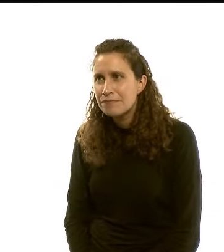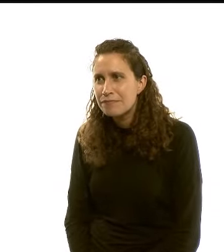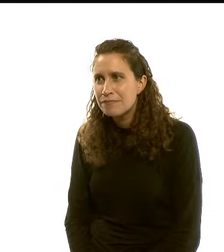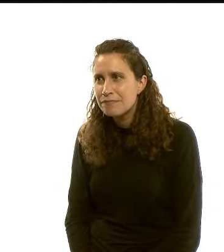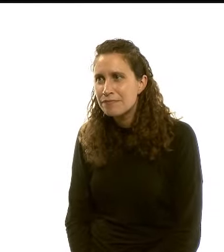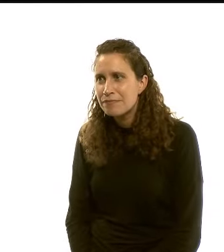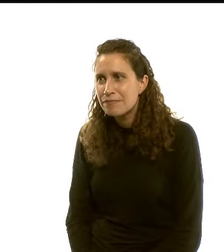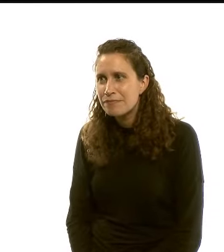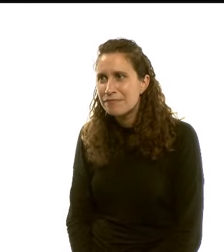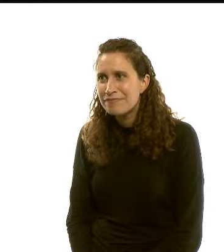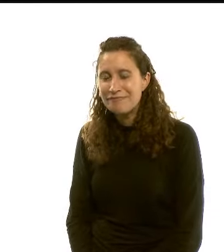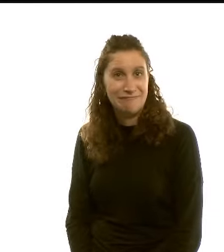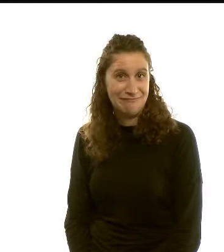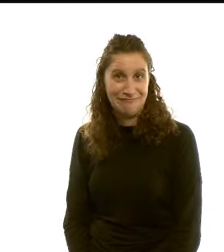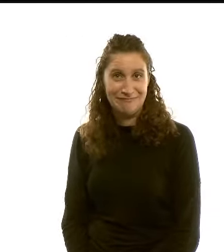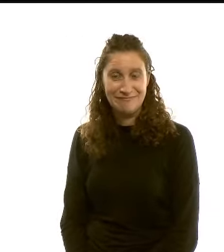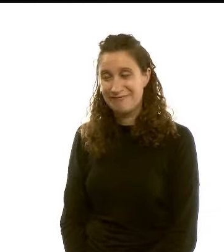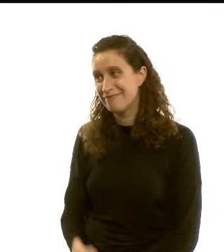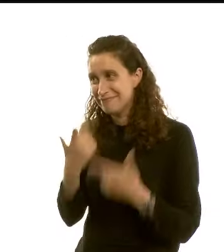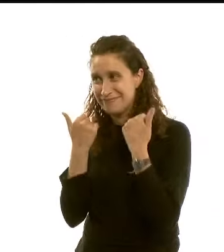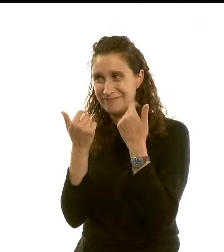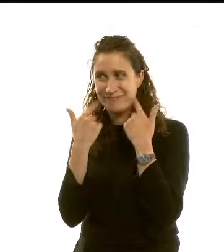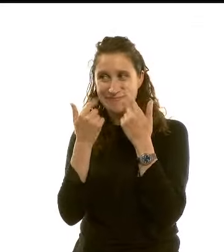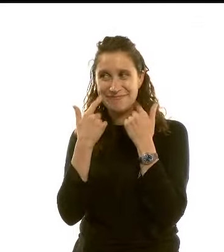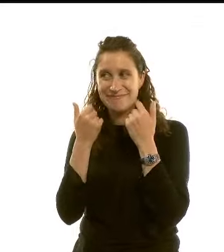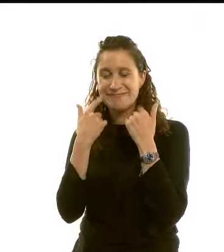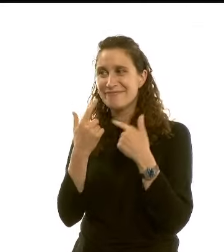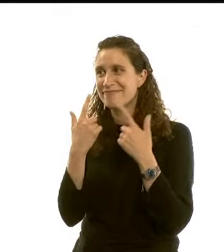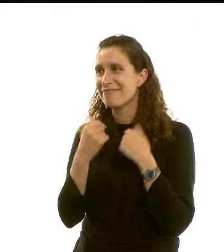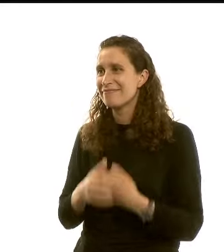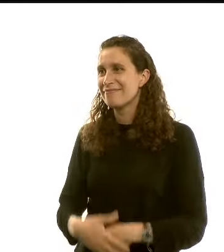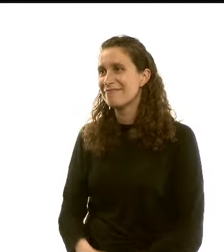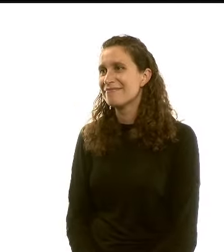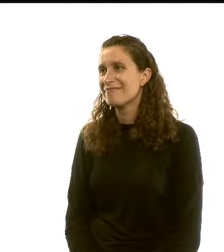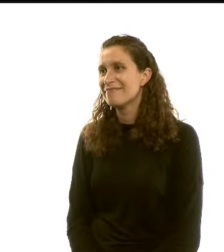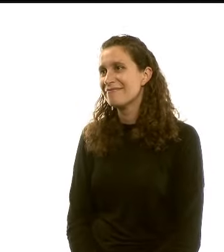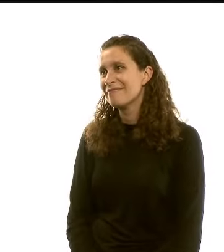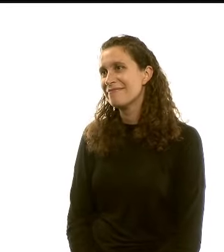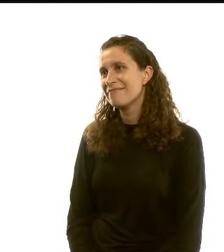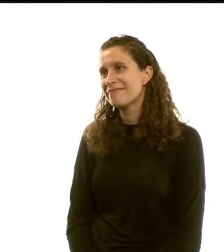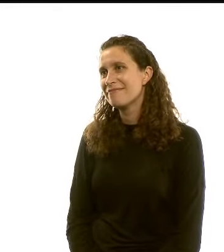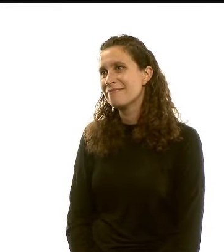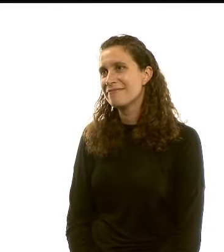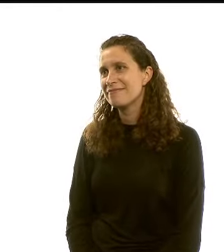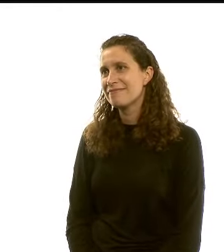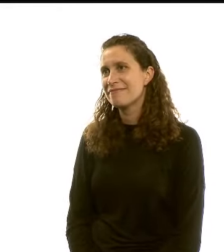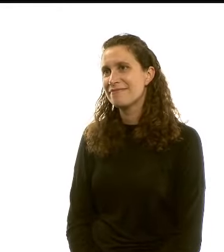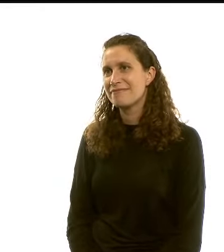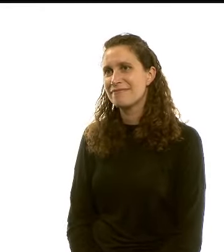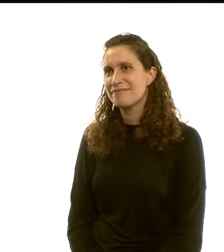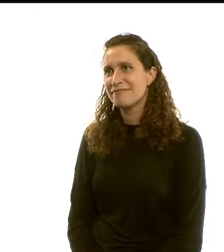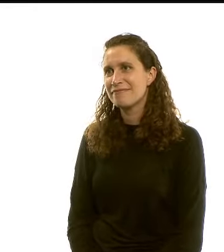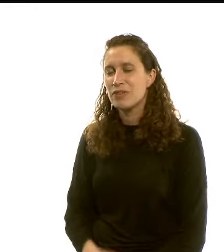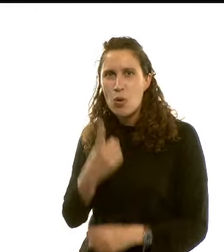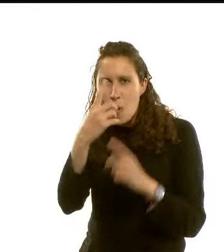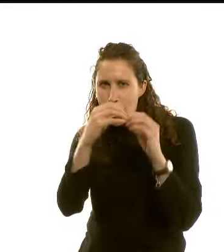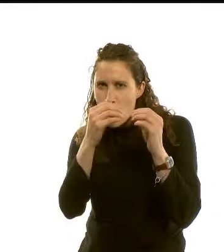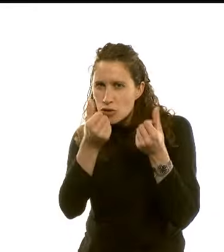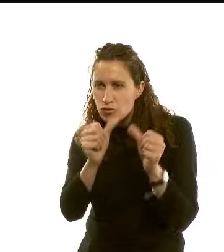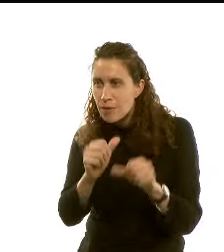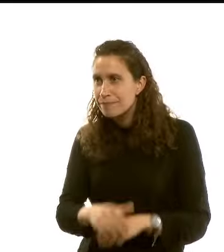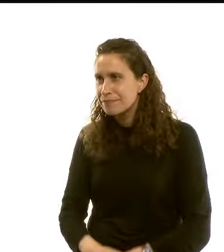it. Okay. Well, that was very close. You almost hit the loop that time. One more time, Vic. One more